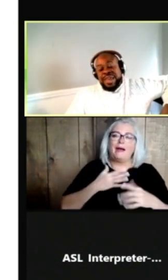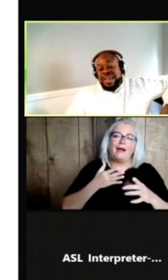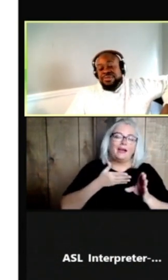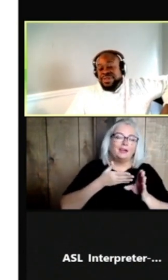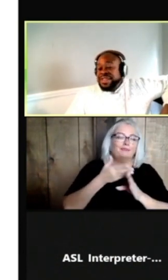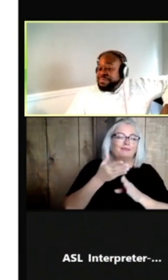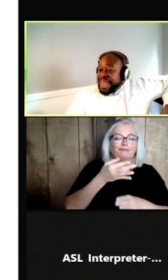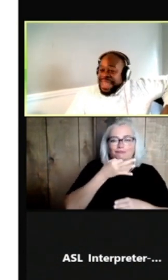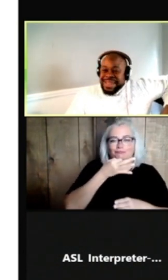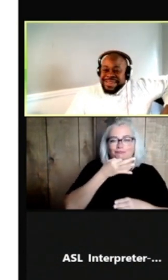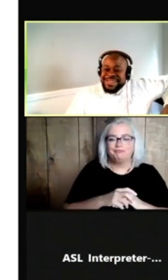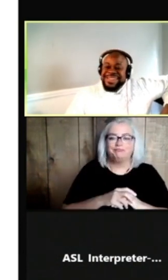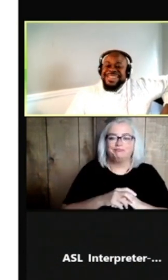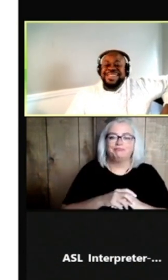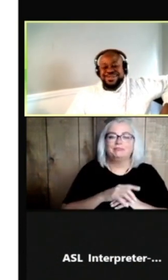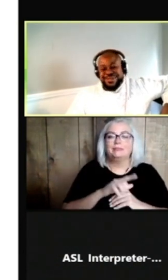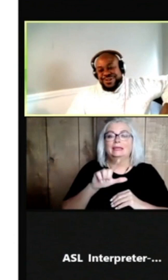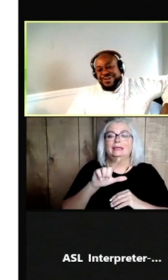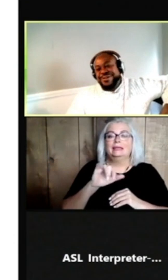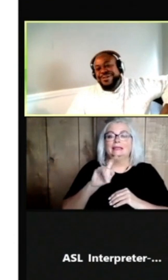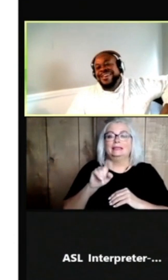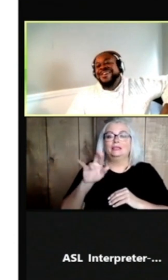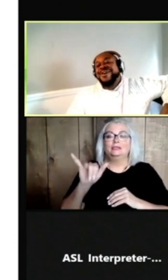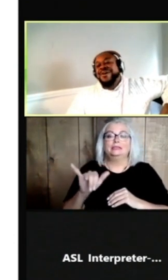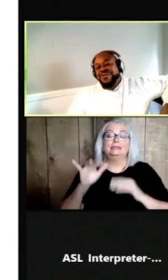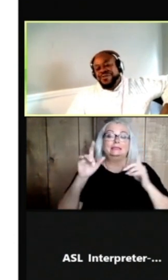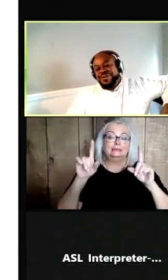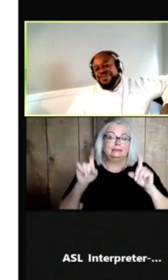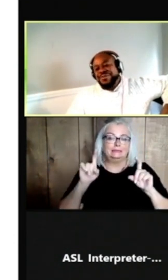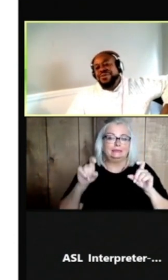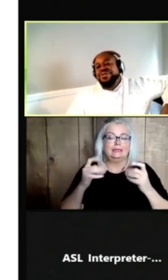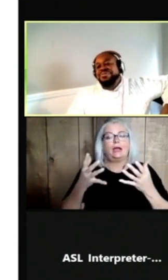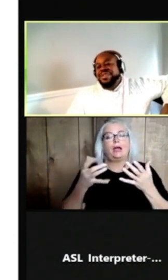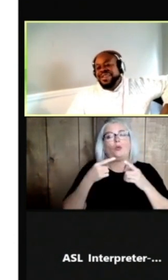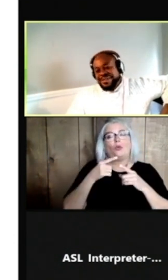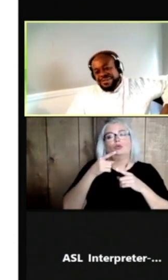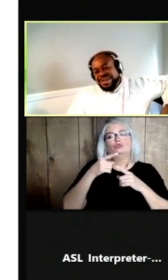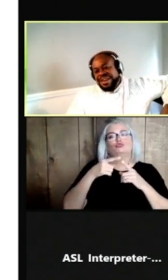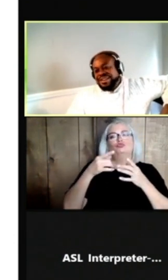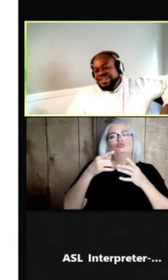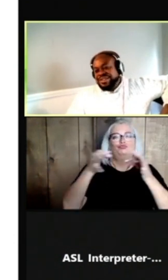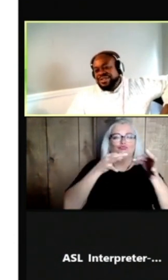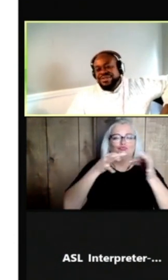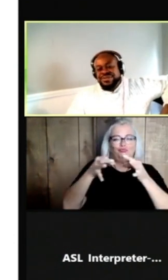give you a really bad historical overview with